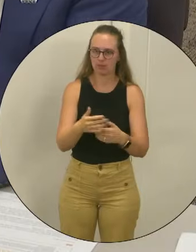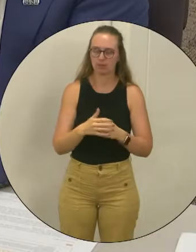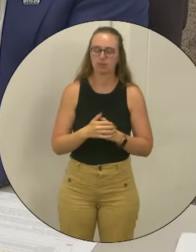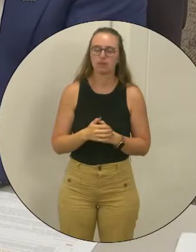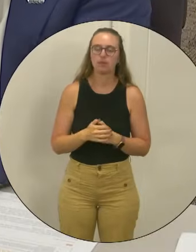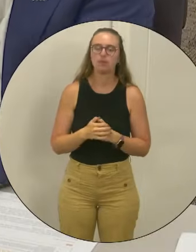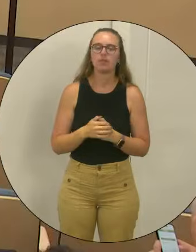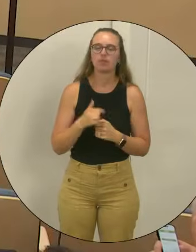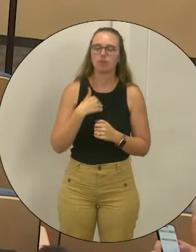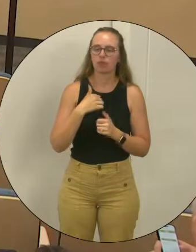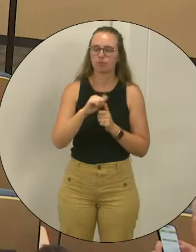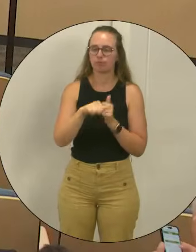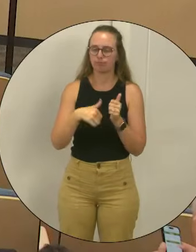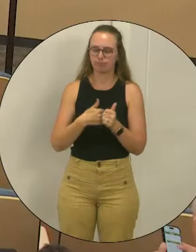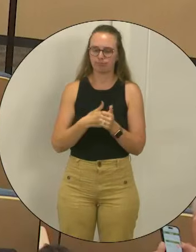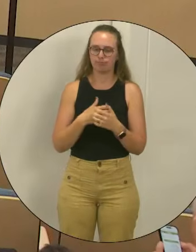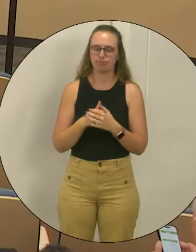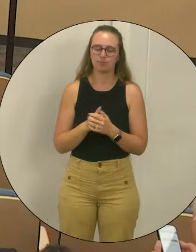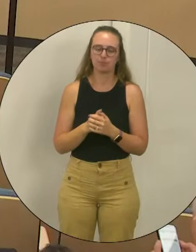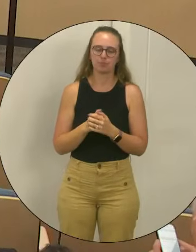Okay, I'll put myself back in the queue.